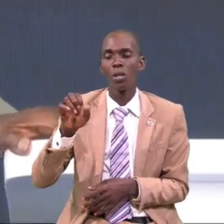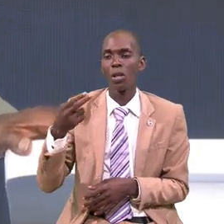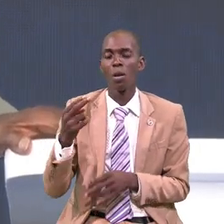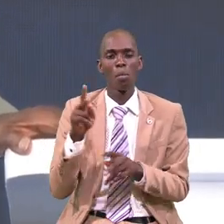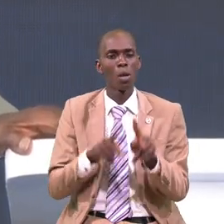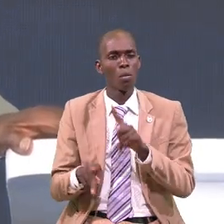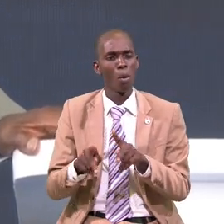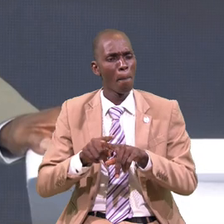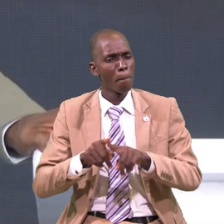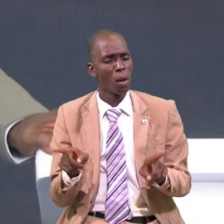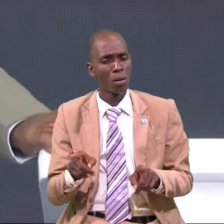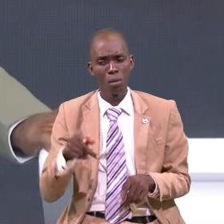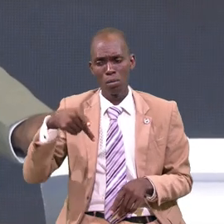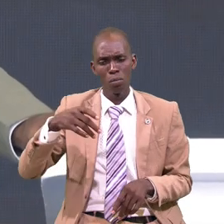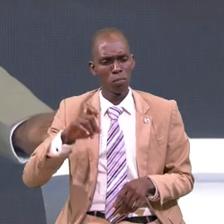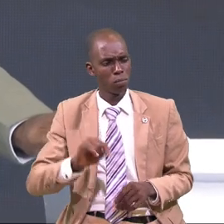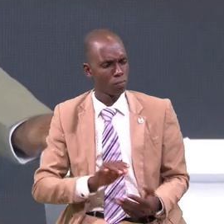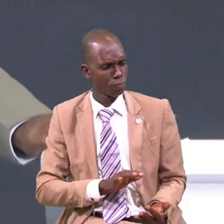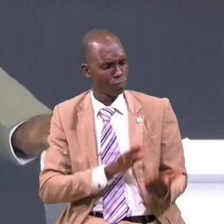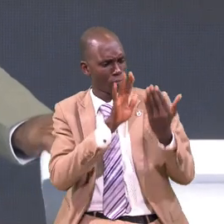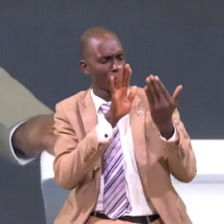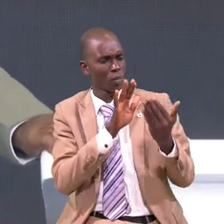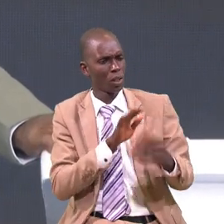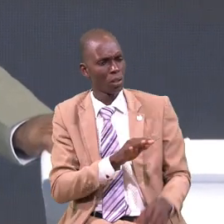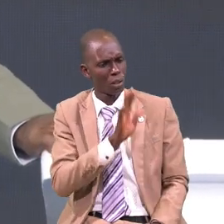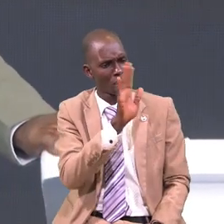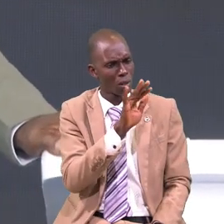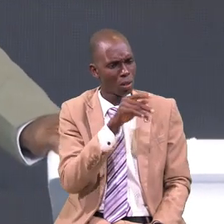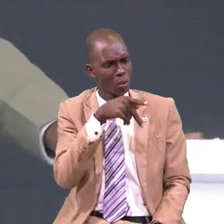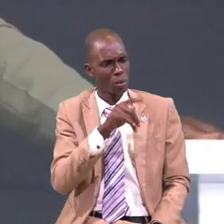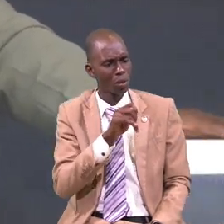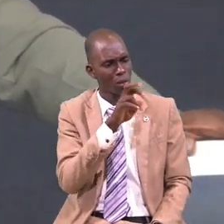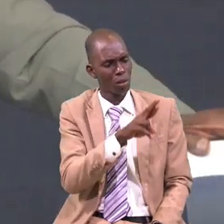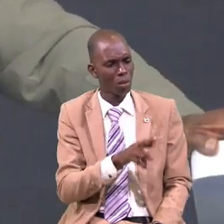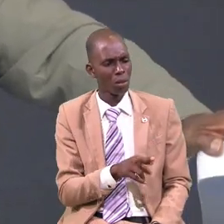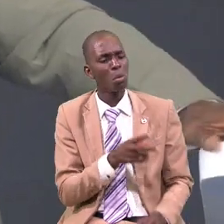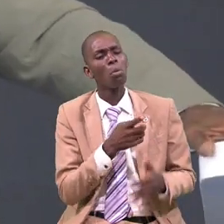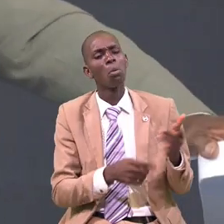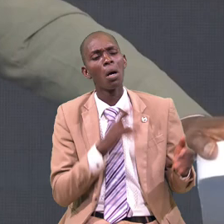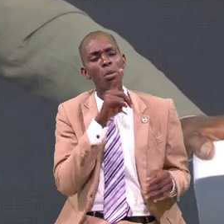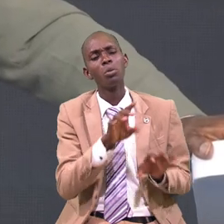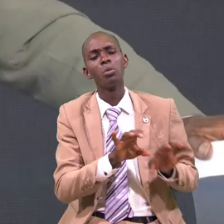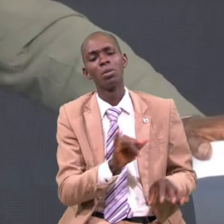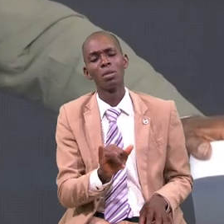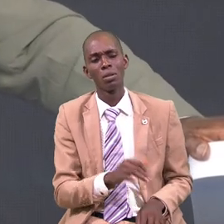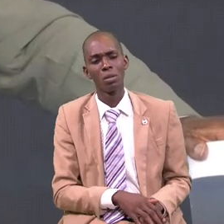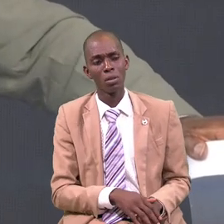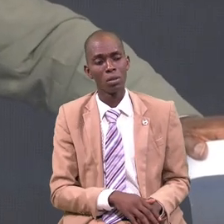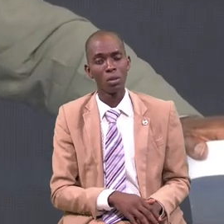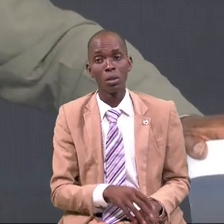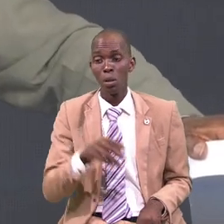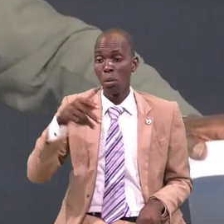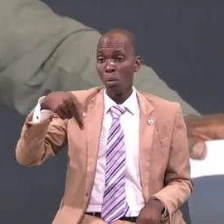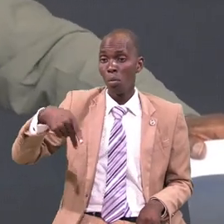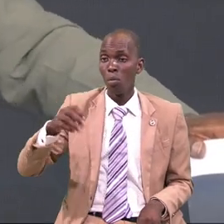stood up and said, Simon Peter, what are you doing? He fought